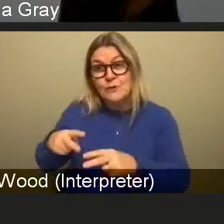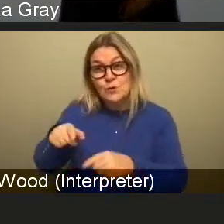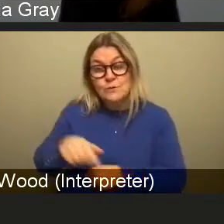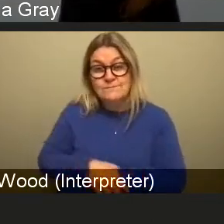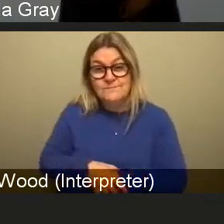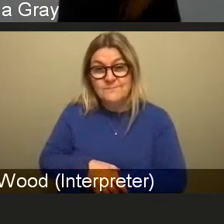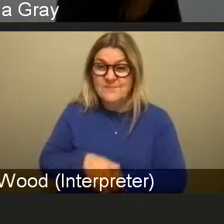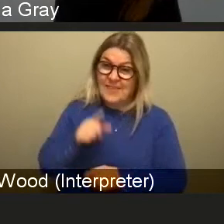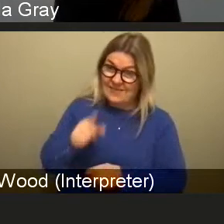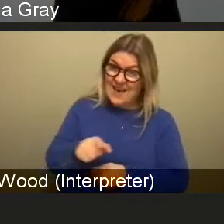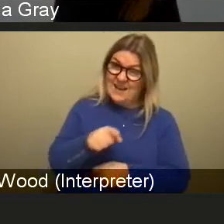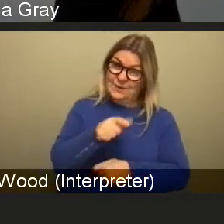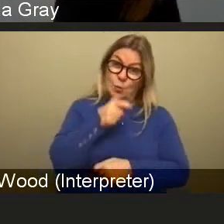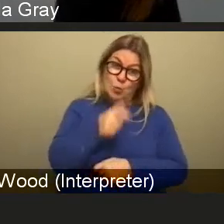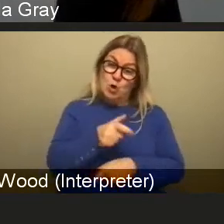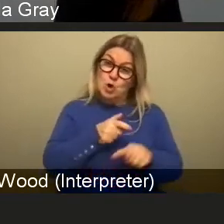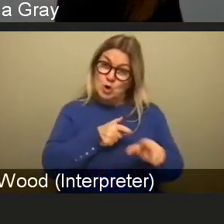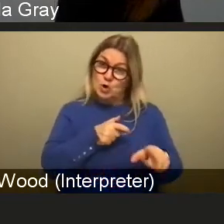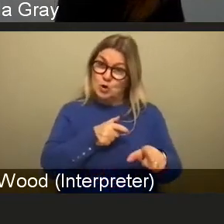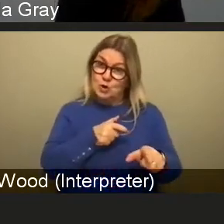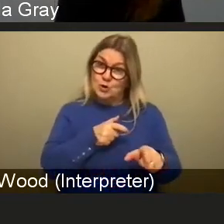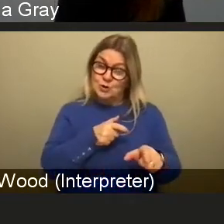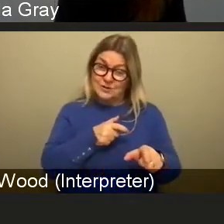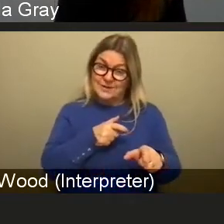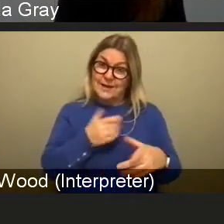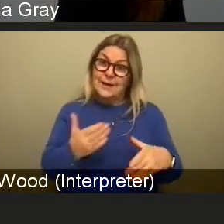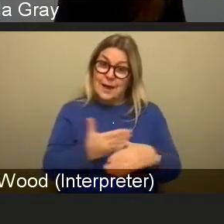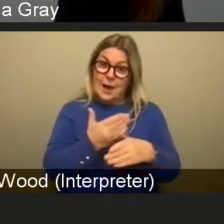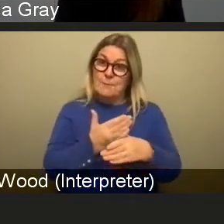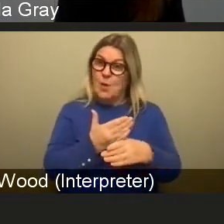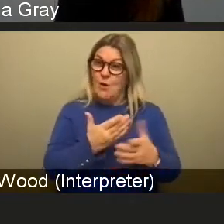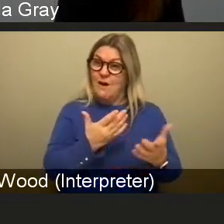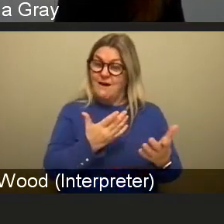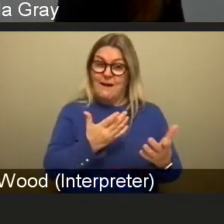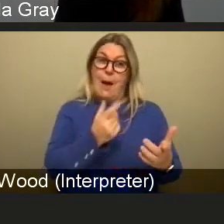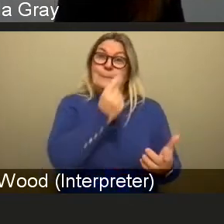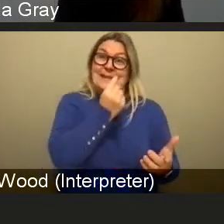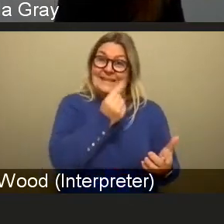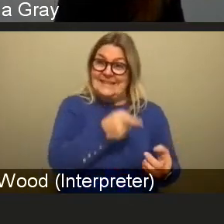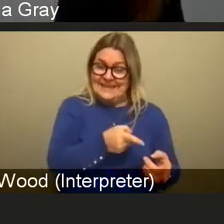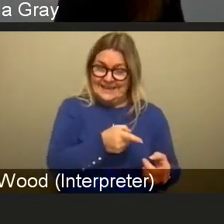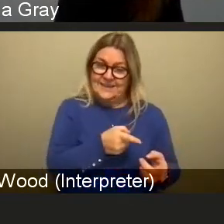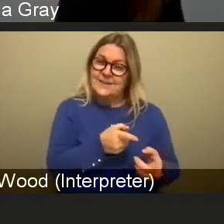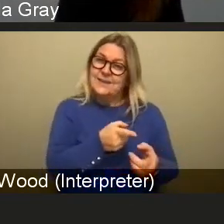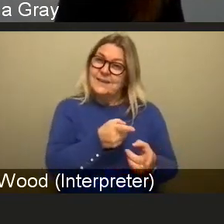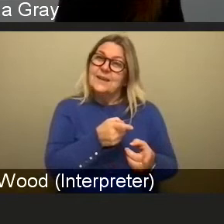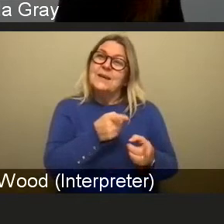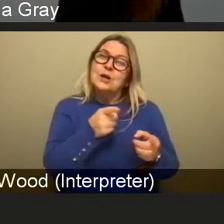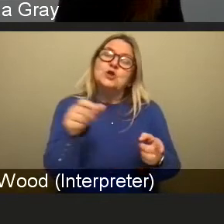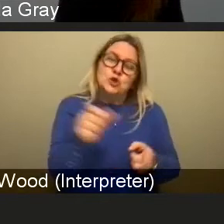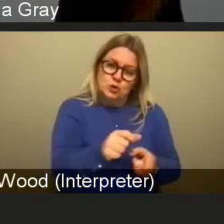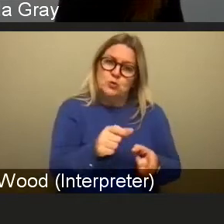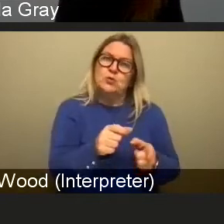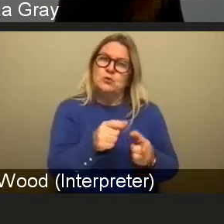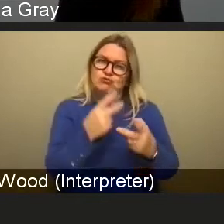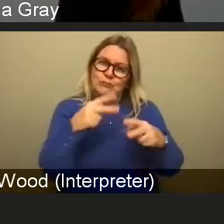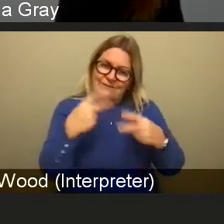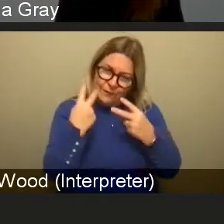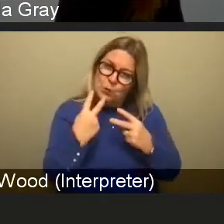is all about. It's about reviewing that recruitment selection process. One of the things which is a real bugbear is that so